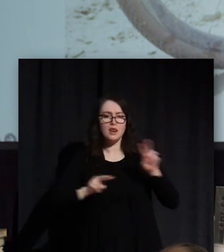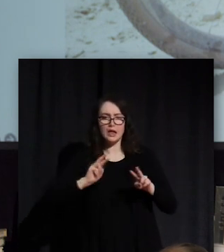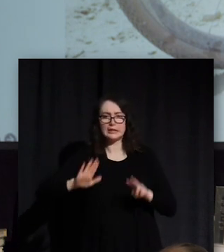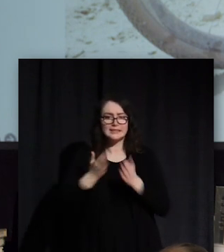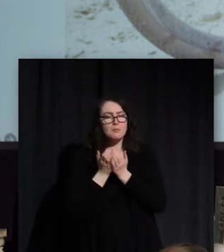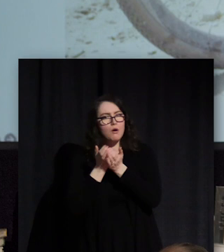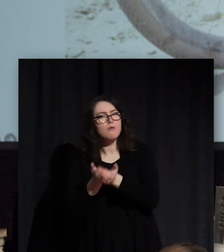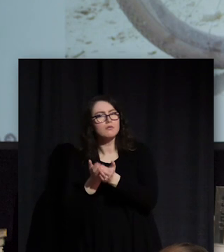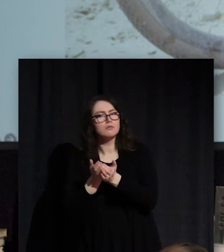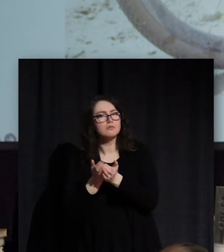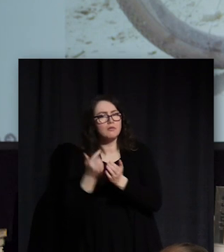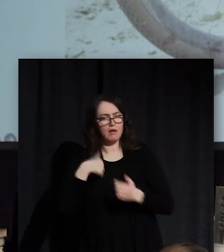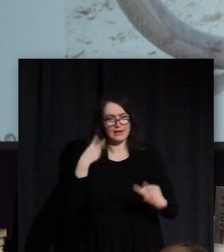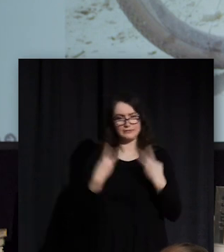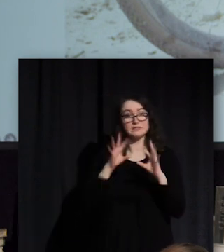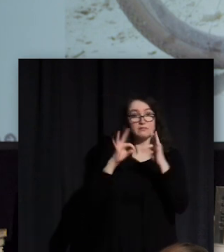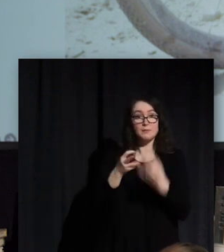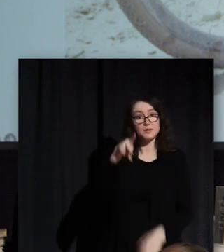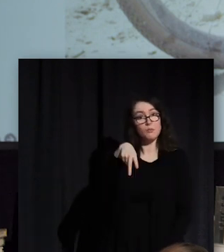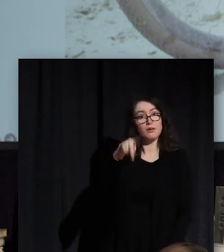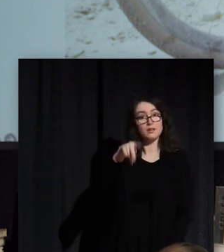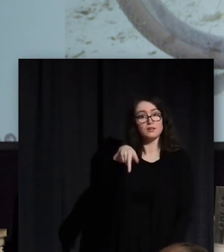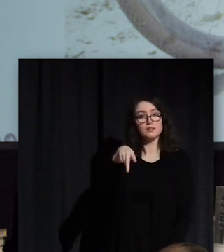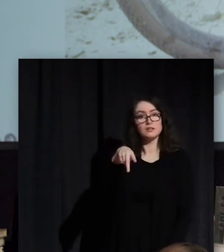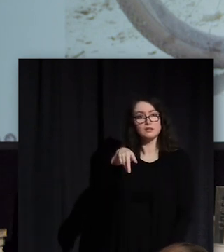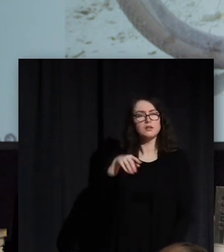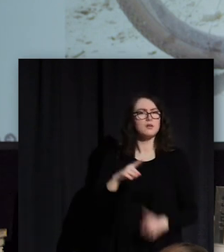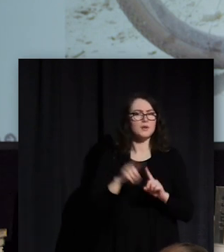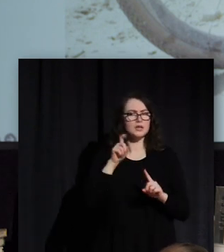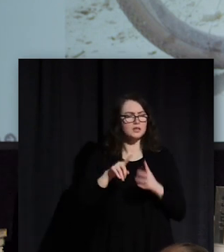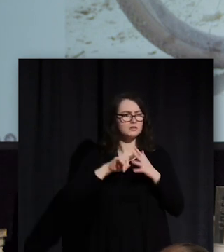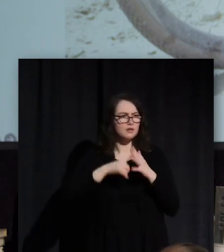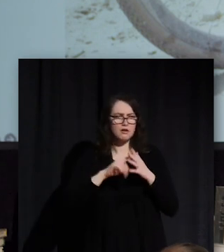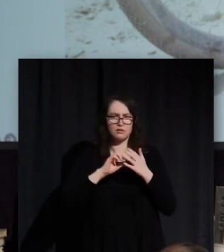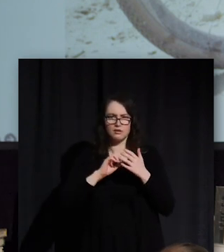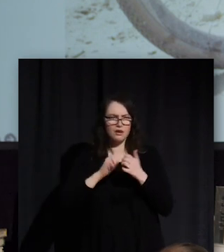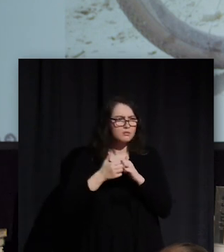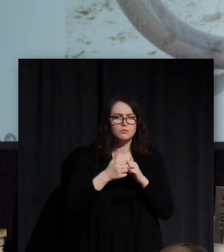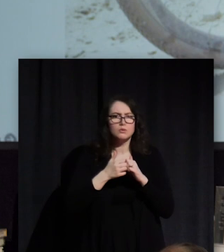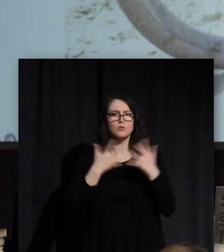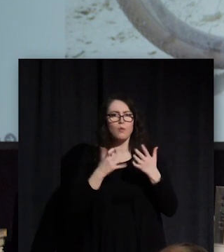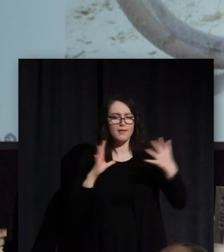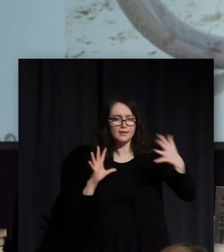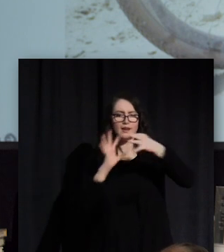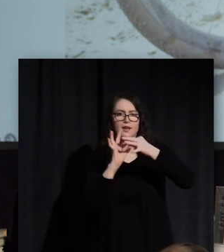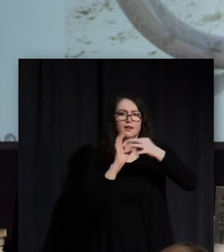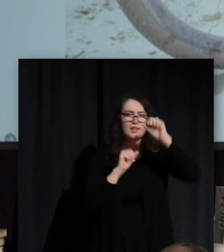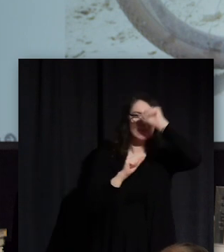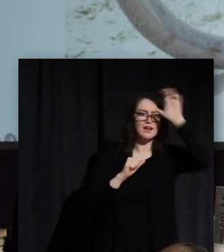Tacoma and family in Portland. I had to get to the start somehow. This was my chance to connect Alaska to the lower